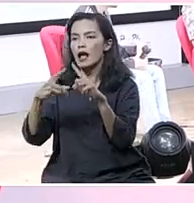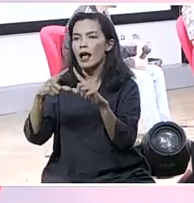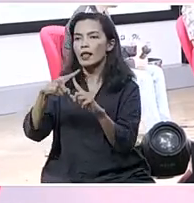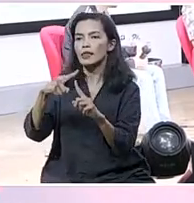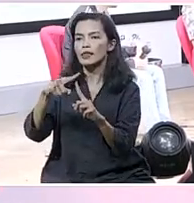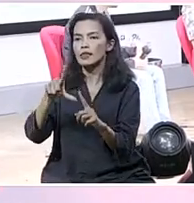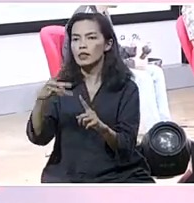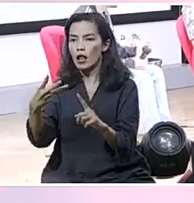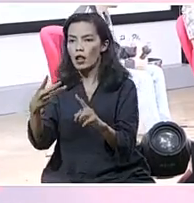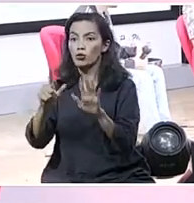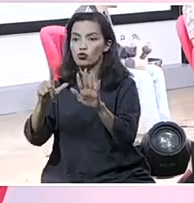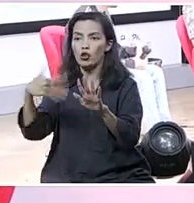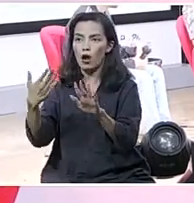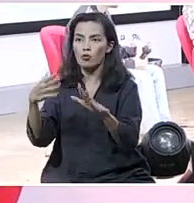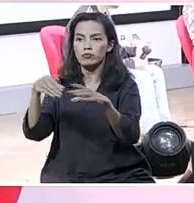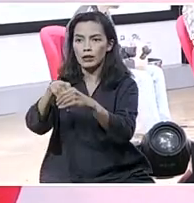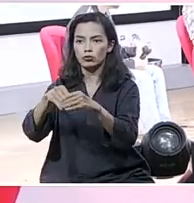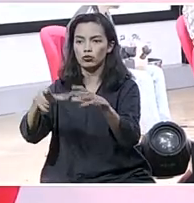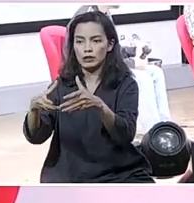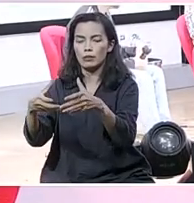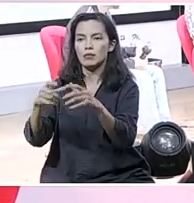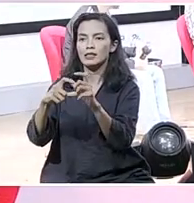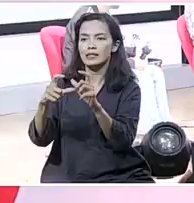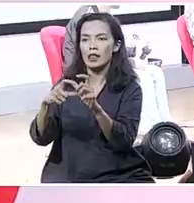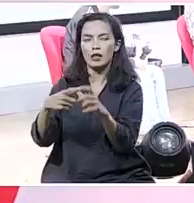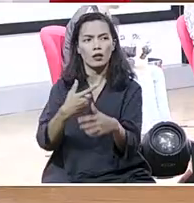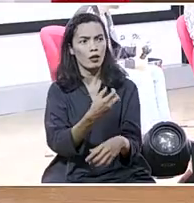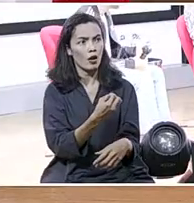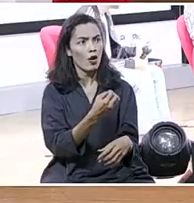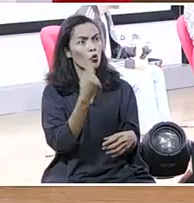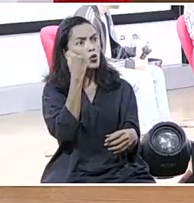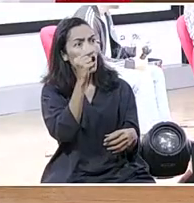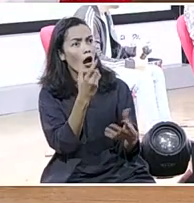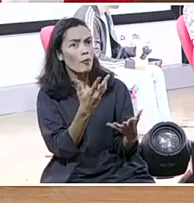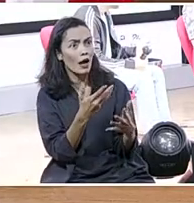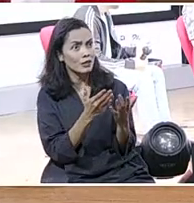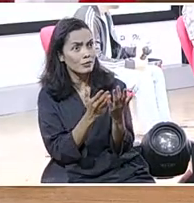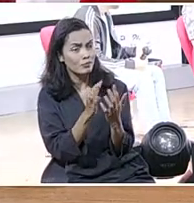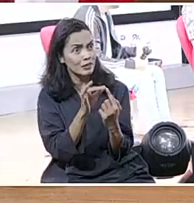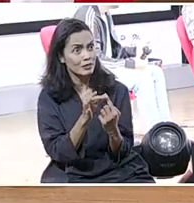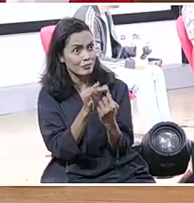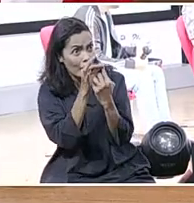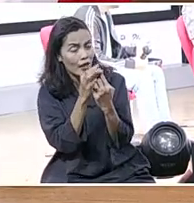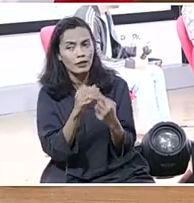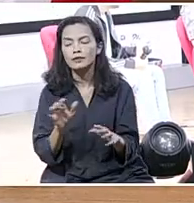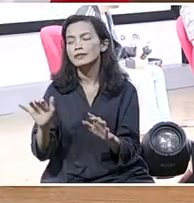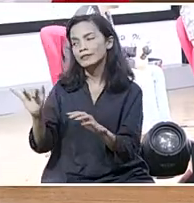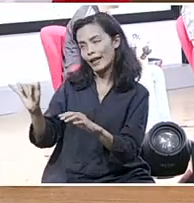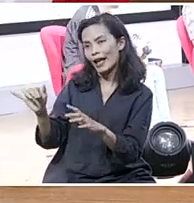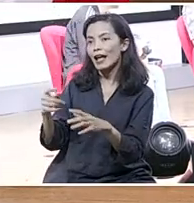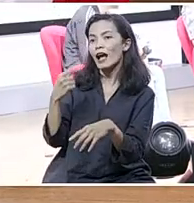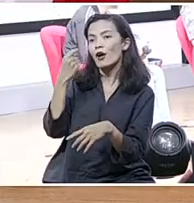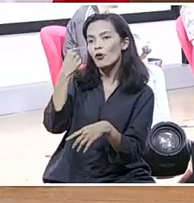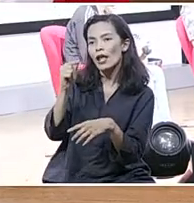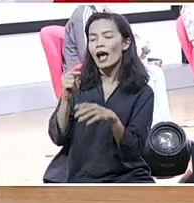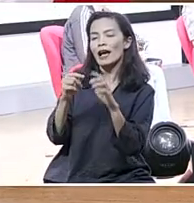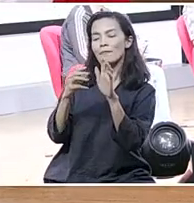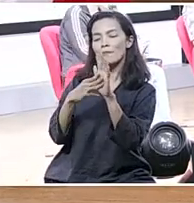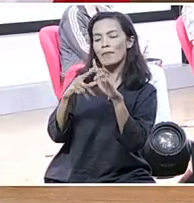7 years. I won two championships college. There. Did you do anything special in college? Yeah, I won a championship at the University of